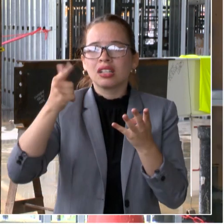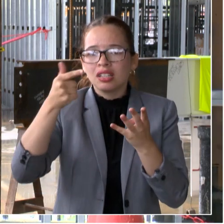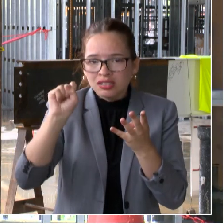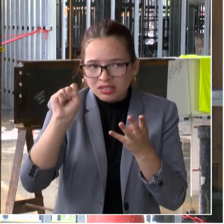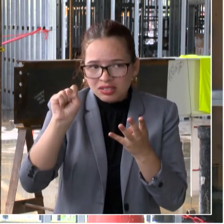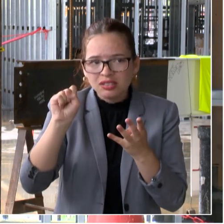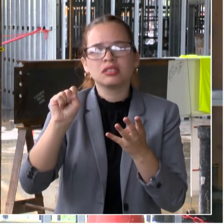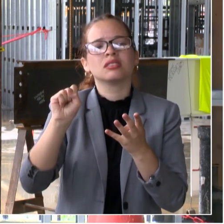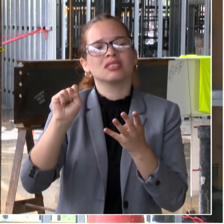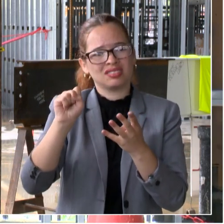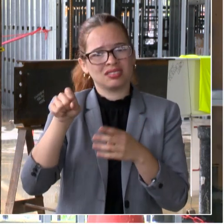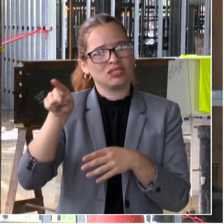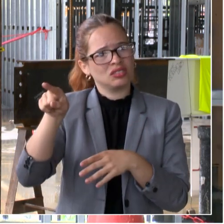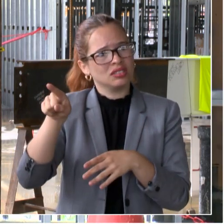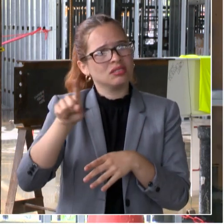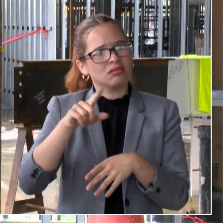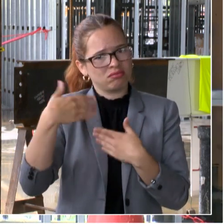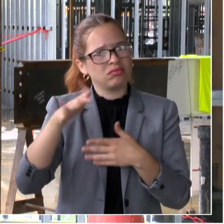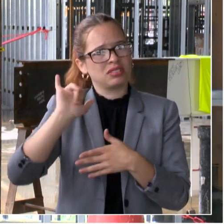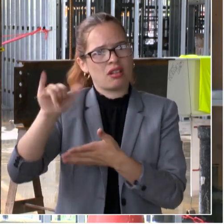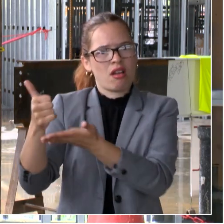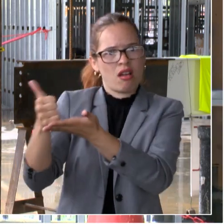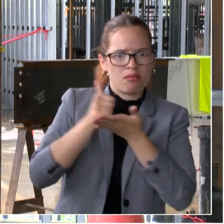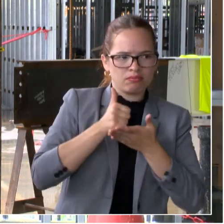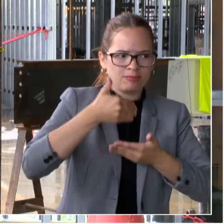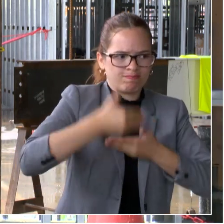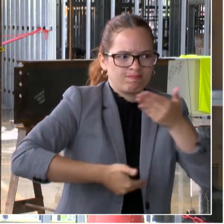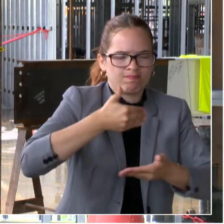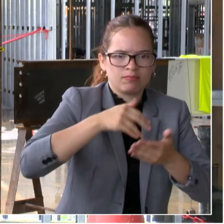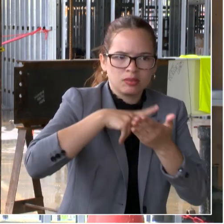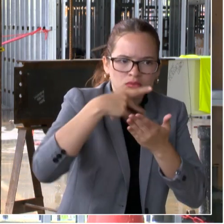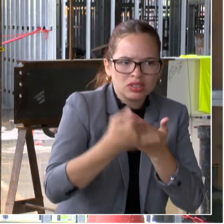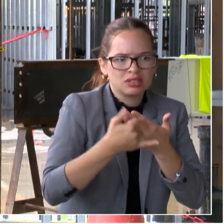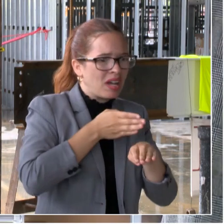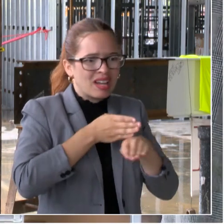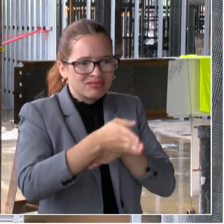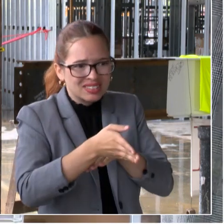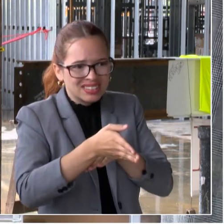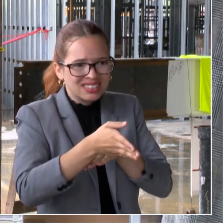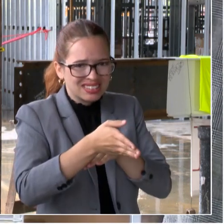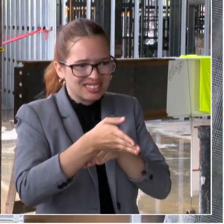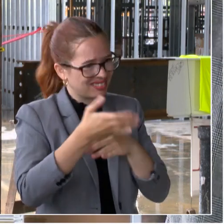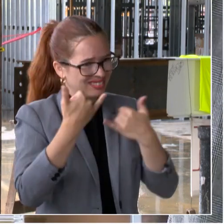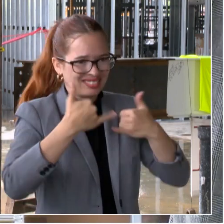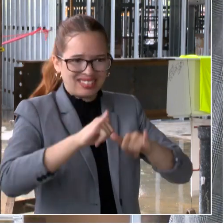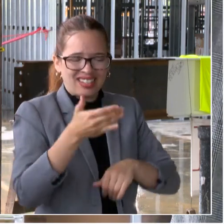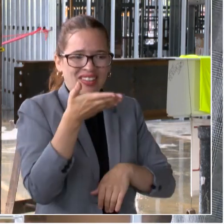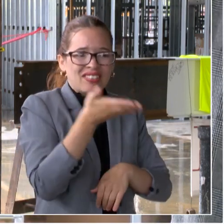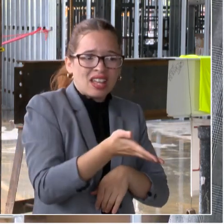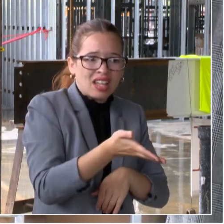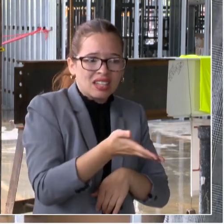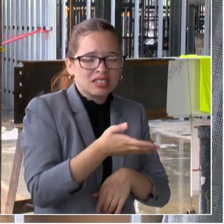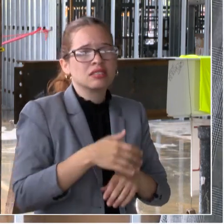deliver on our promises to make sure these buildings are successful. So thank you to the workforce for everything that you've done.